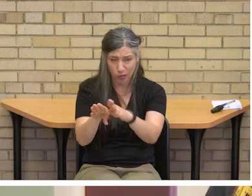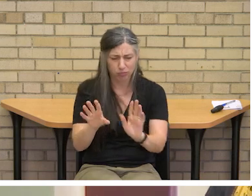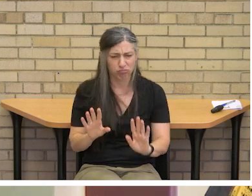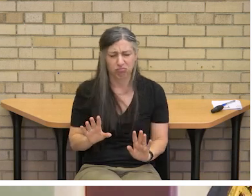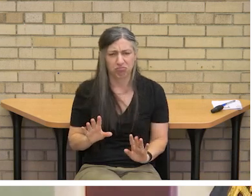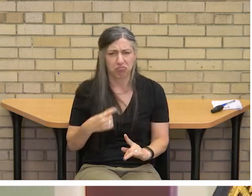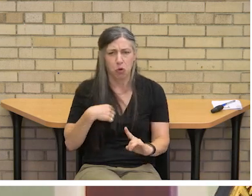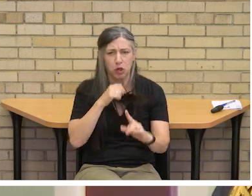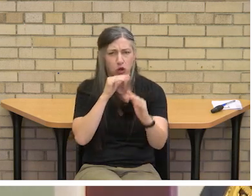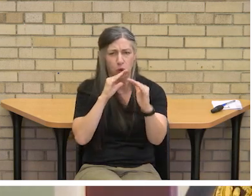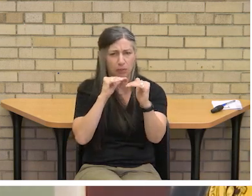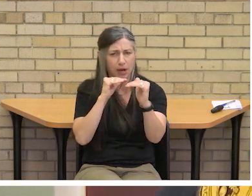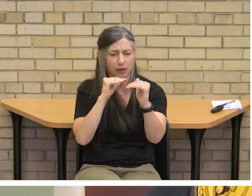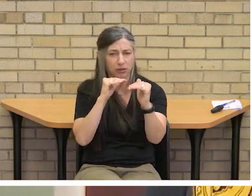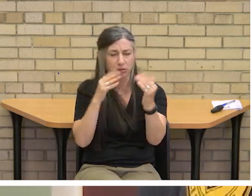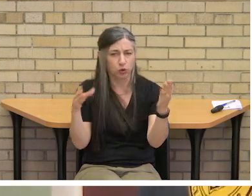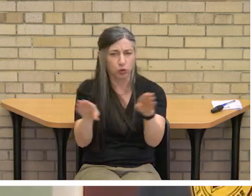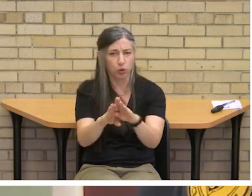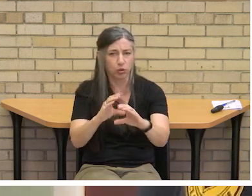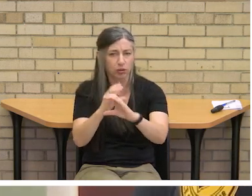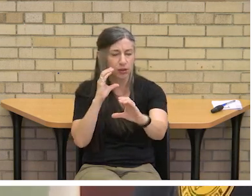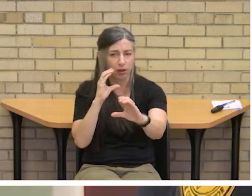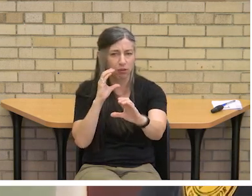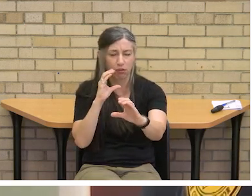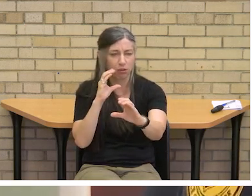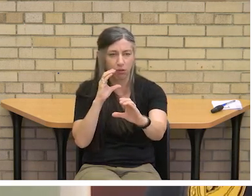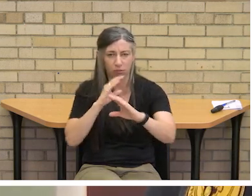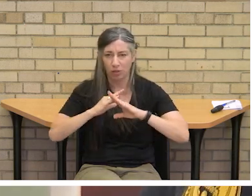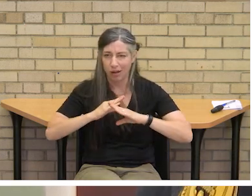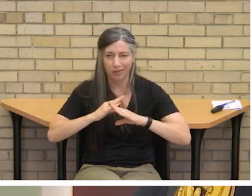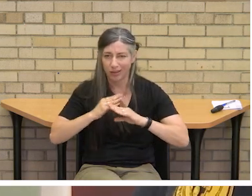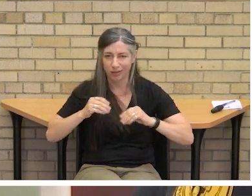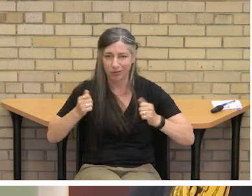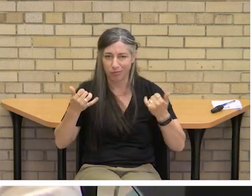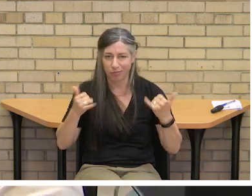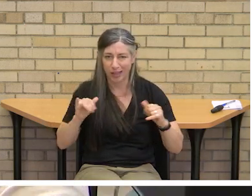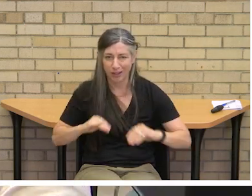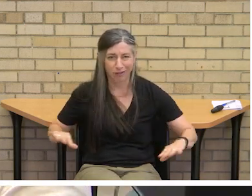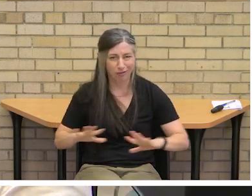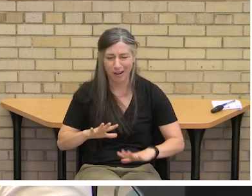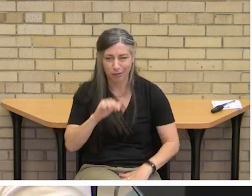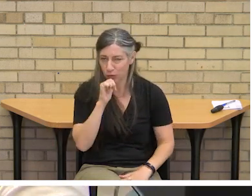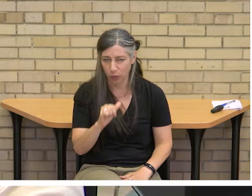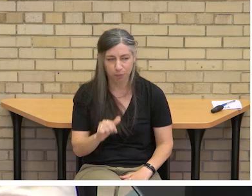need to close the pedestrian tunnel between the playground and the pool.